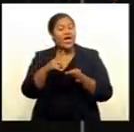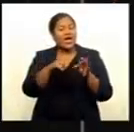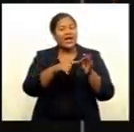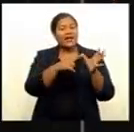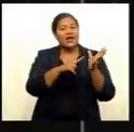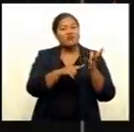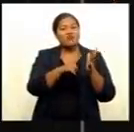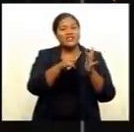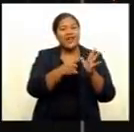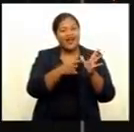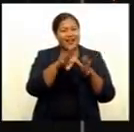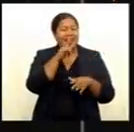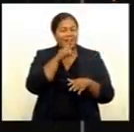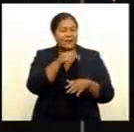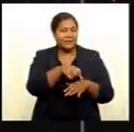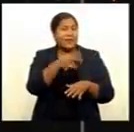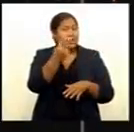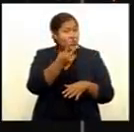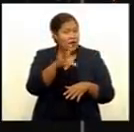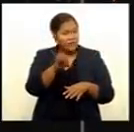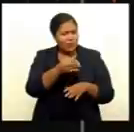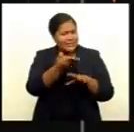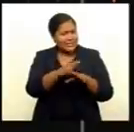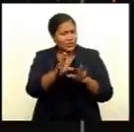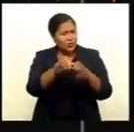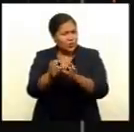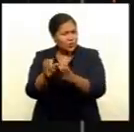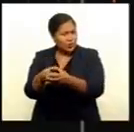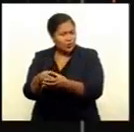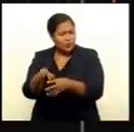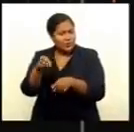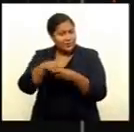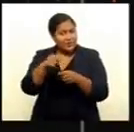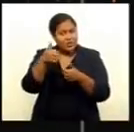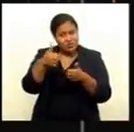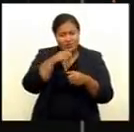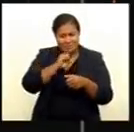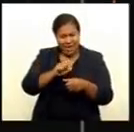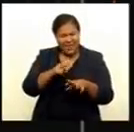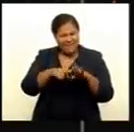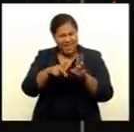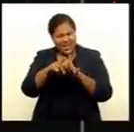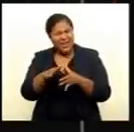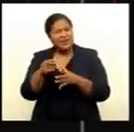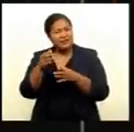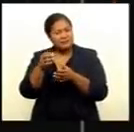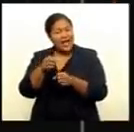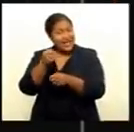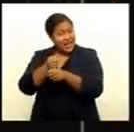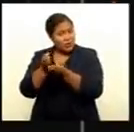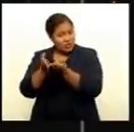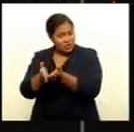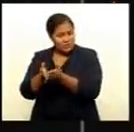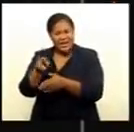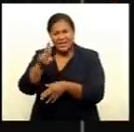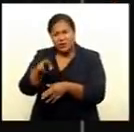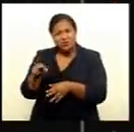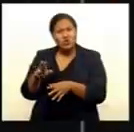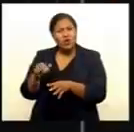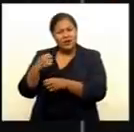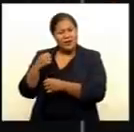12 cases are from new areas of interest that include Goodman Fielder, Gaunda Shipping, Nosori Police Barracks,